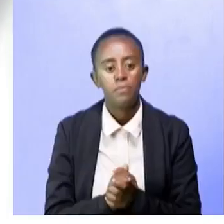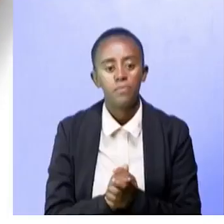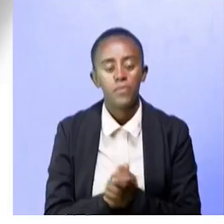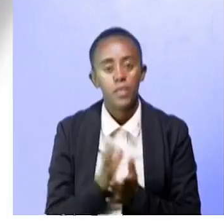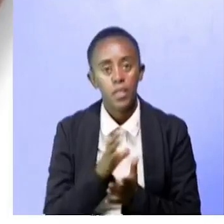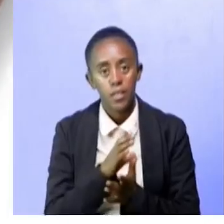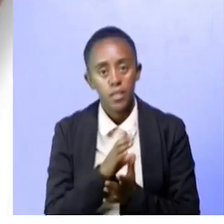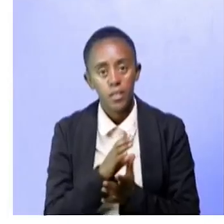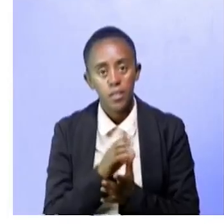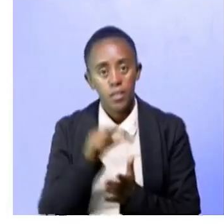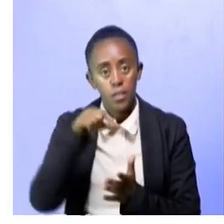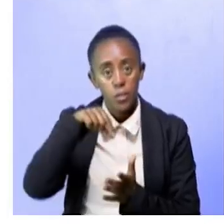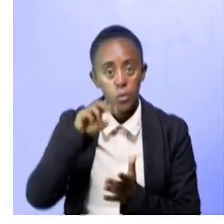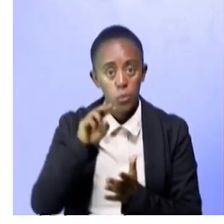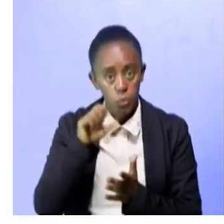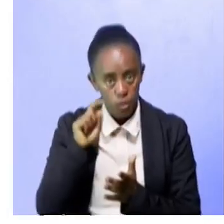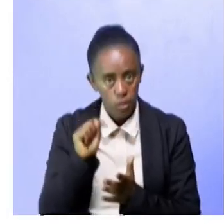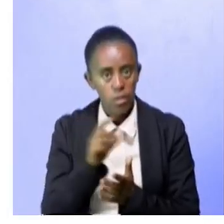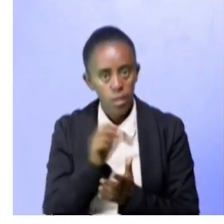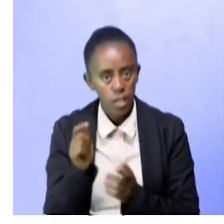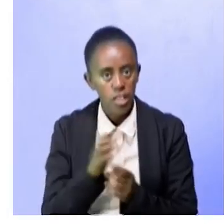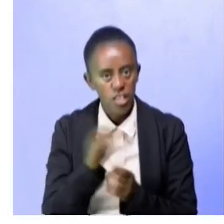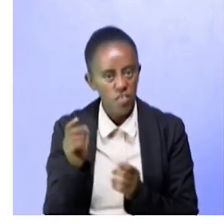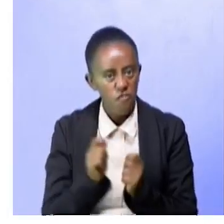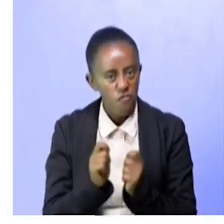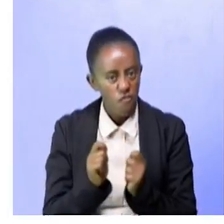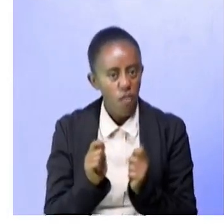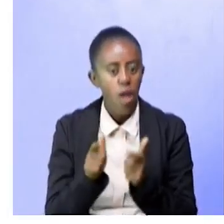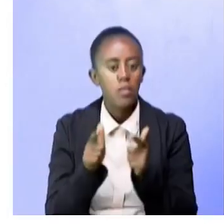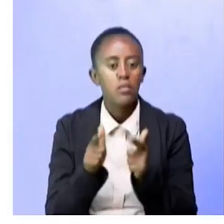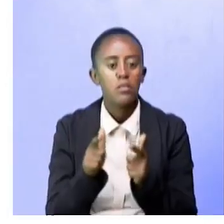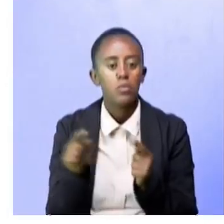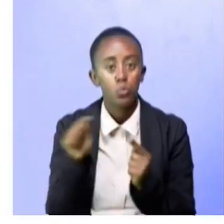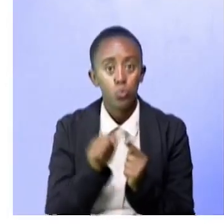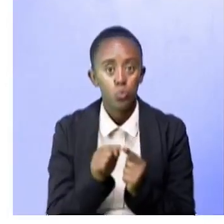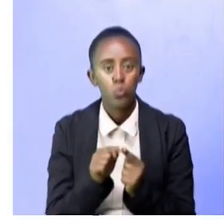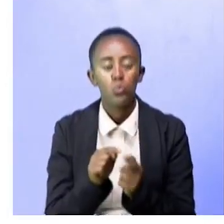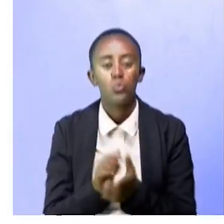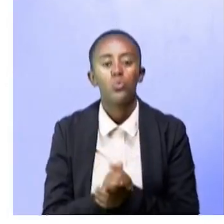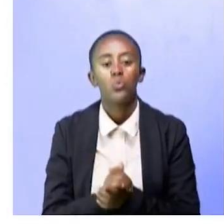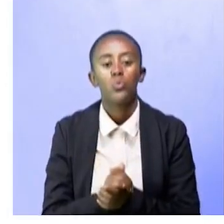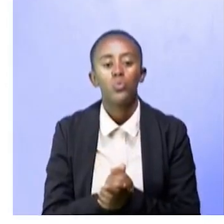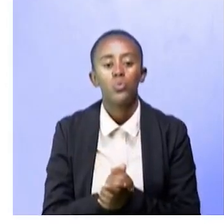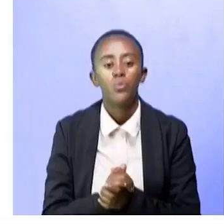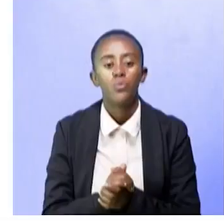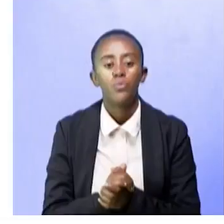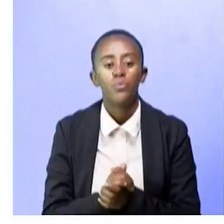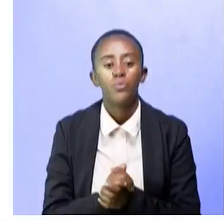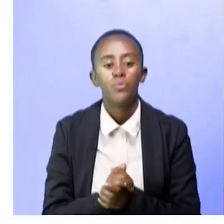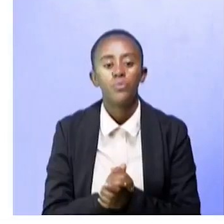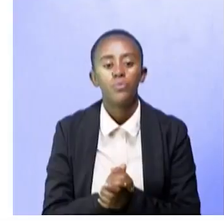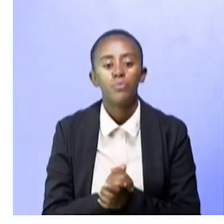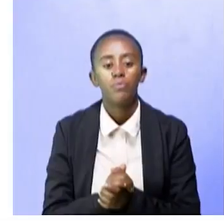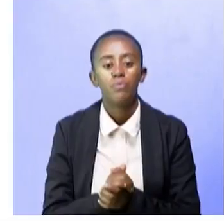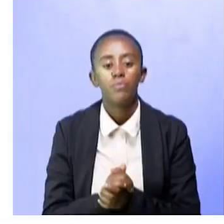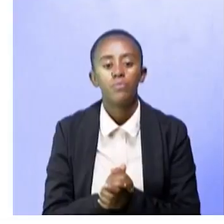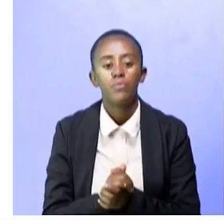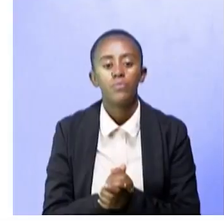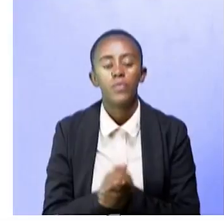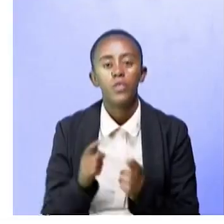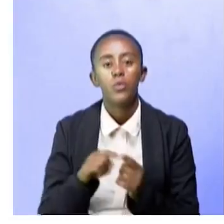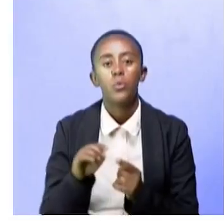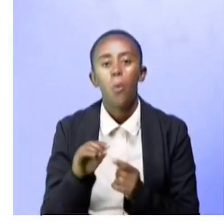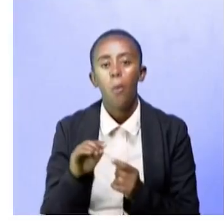yeah, kids to develop and foster to be